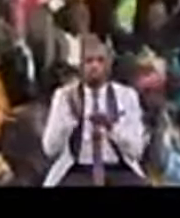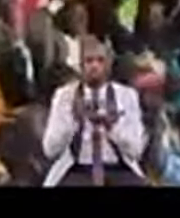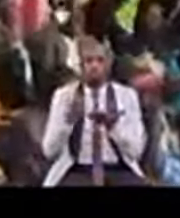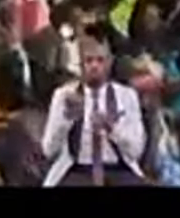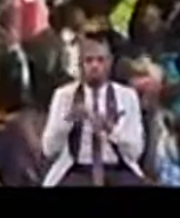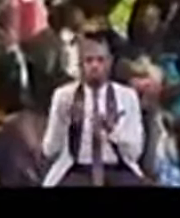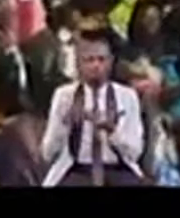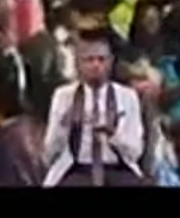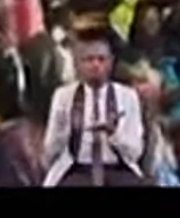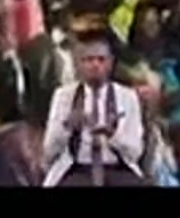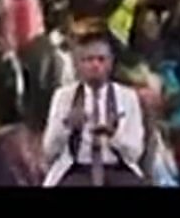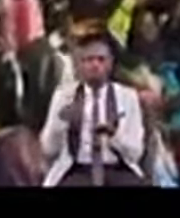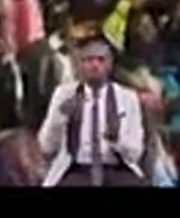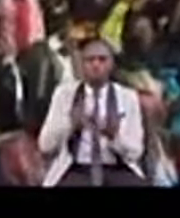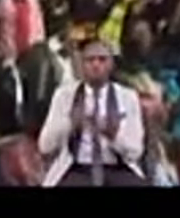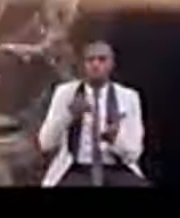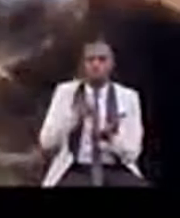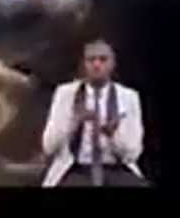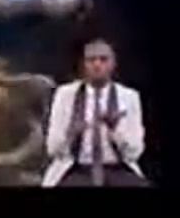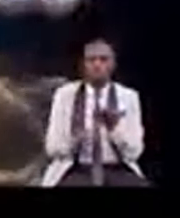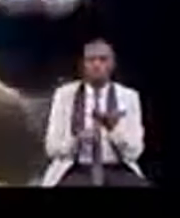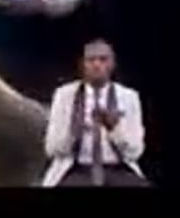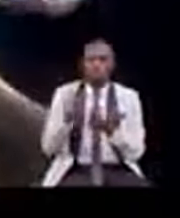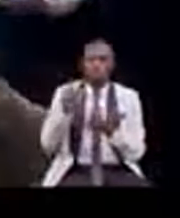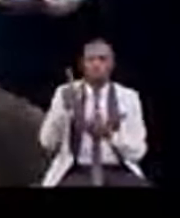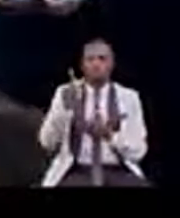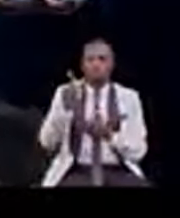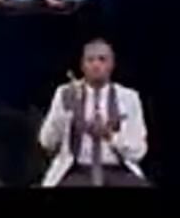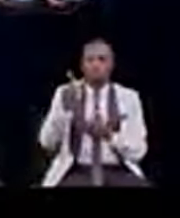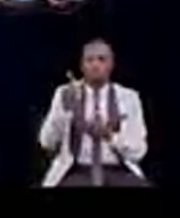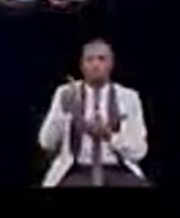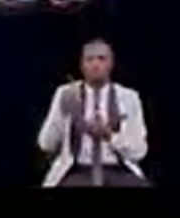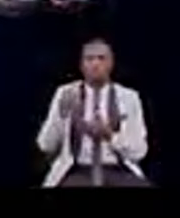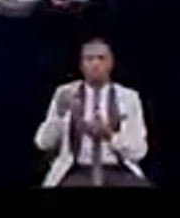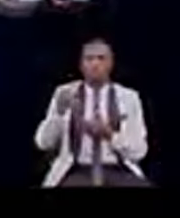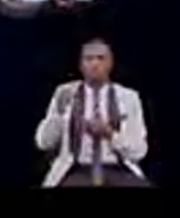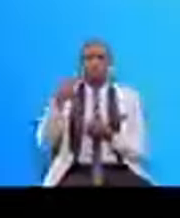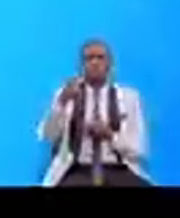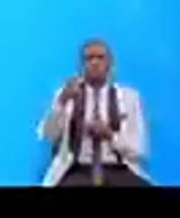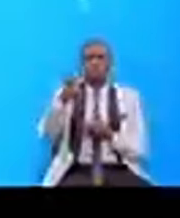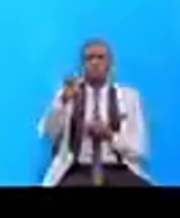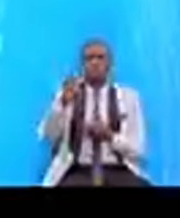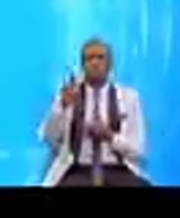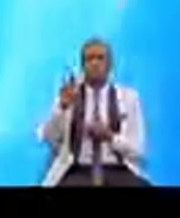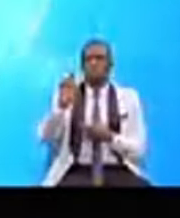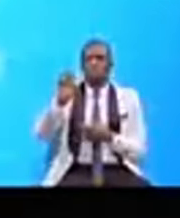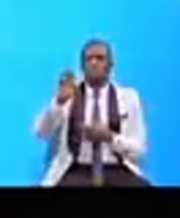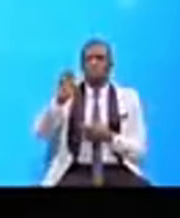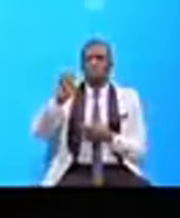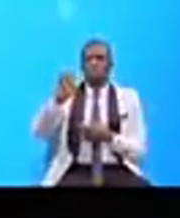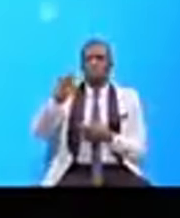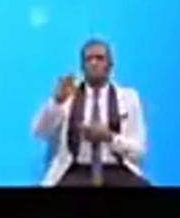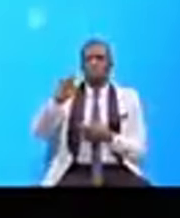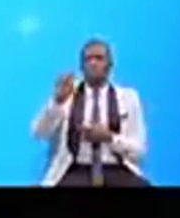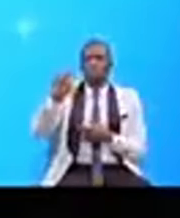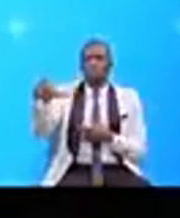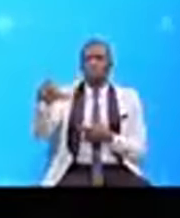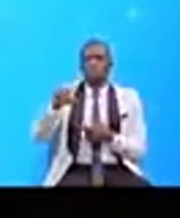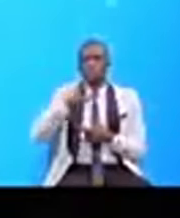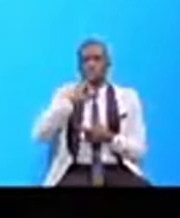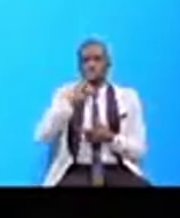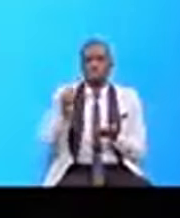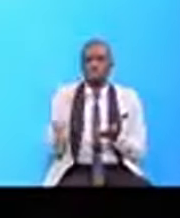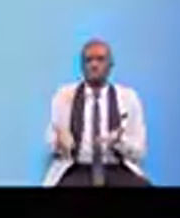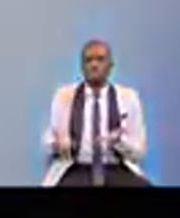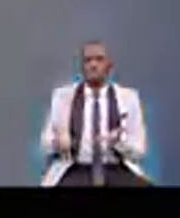repentance. Number two, reliance. Number three, remembrance. Number